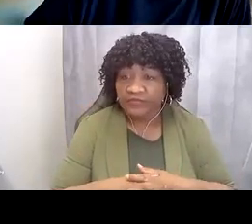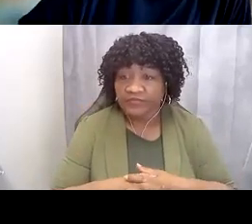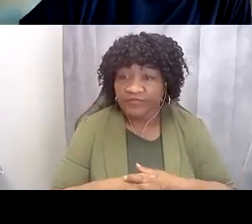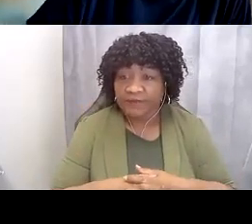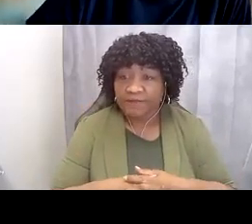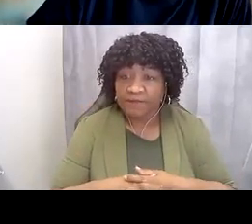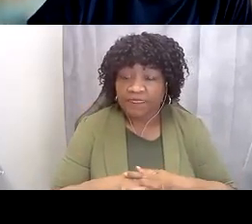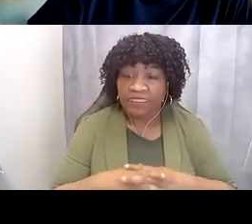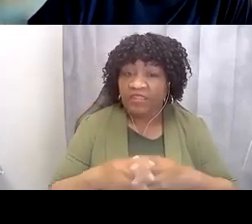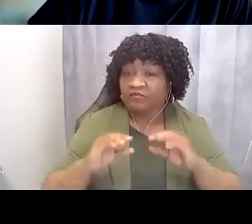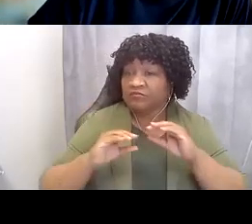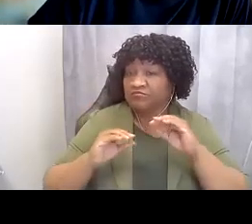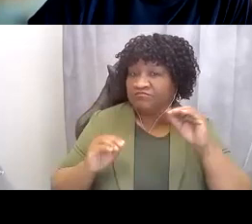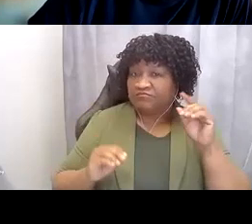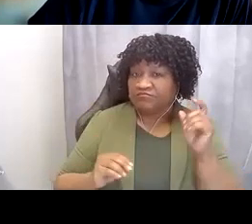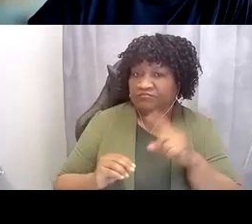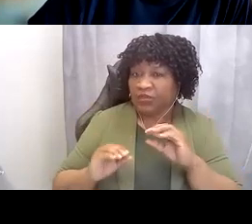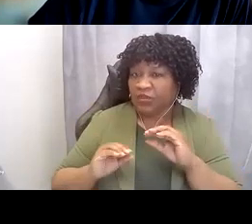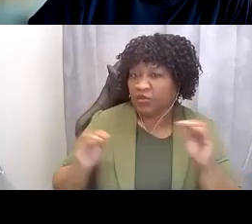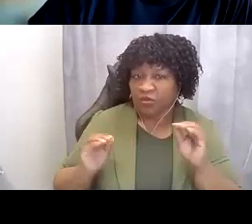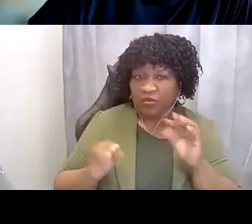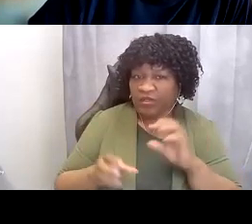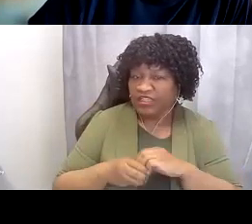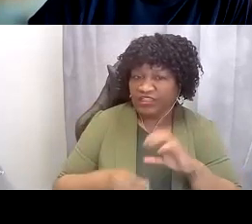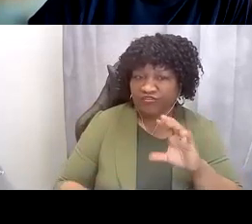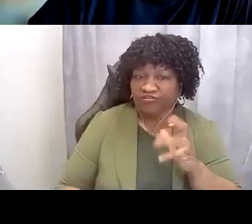There's none in the chat box to me personally.